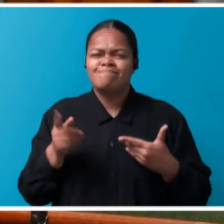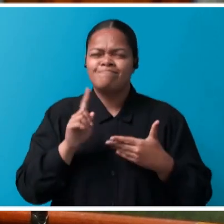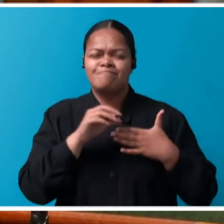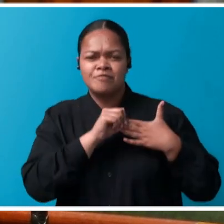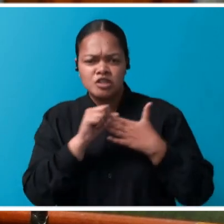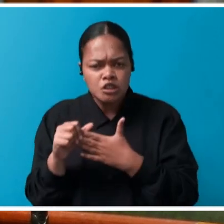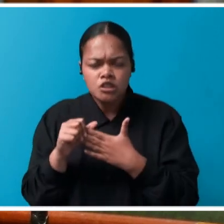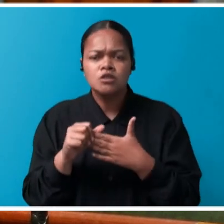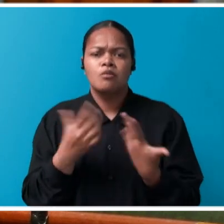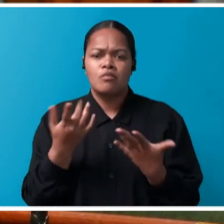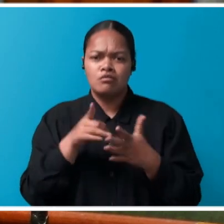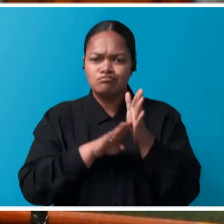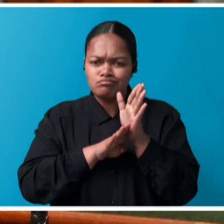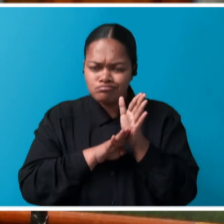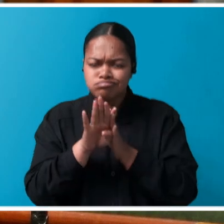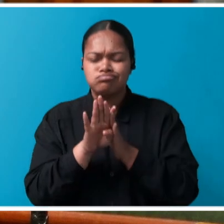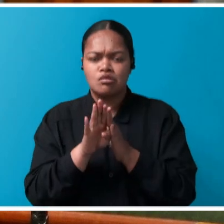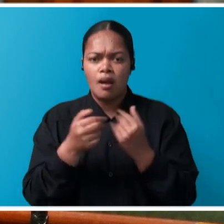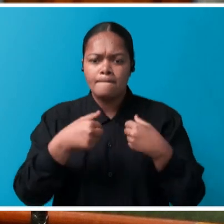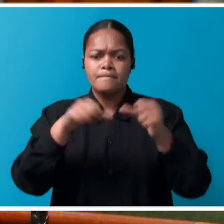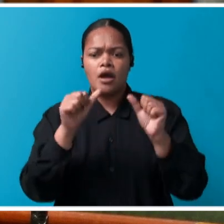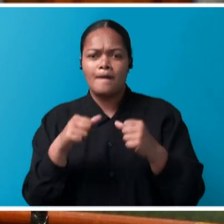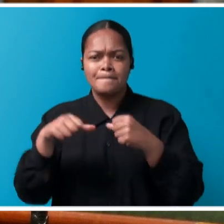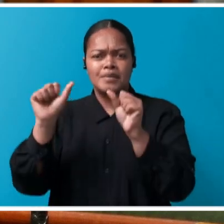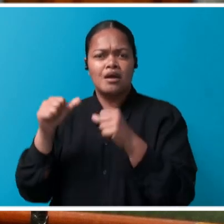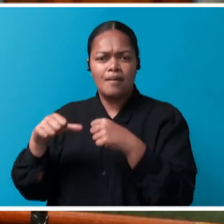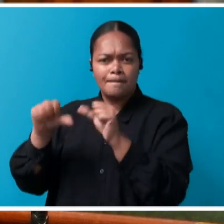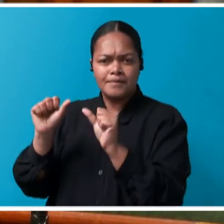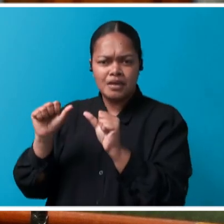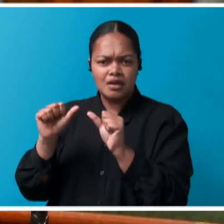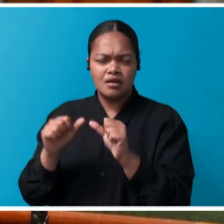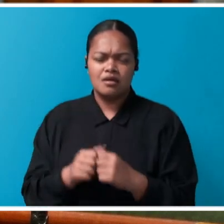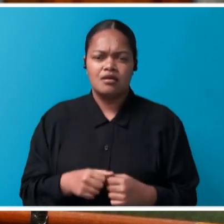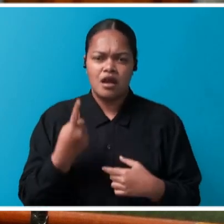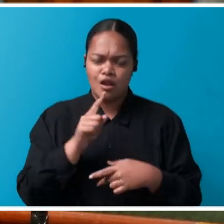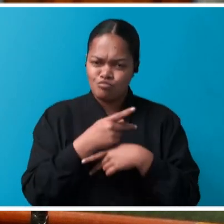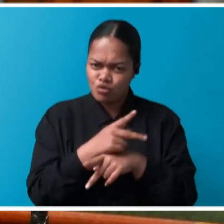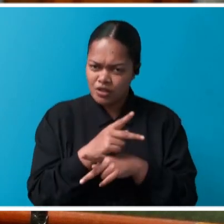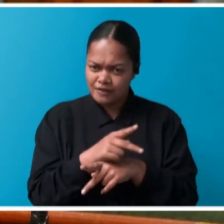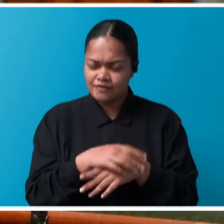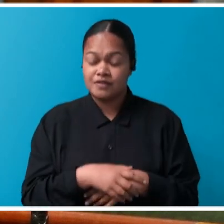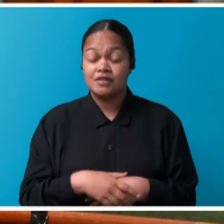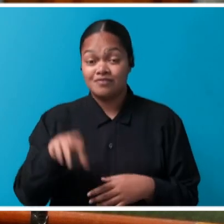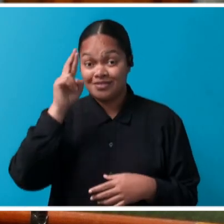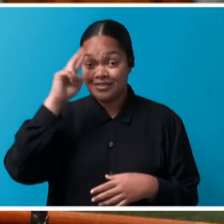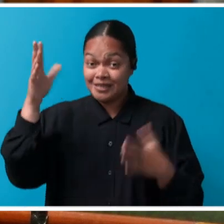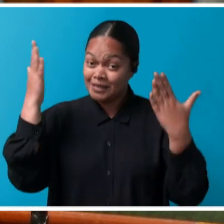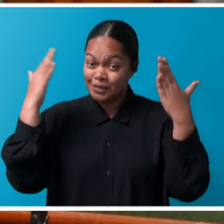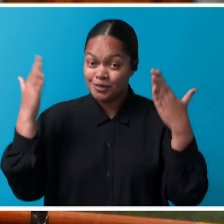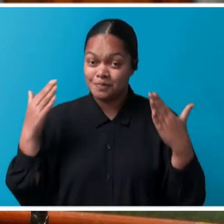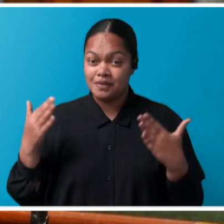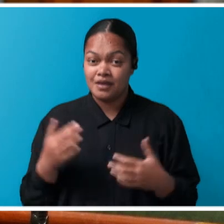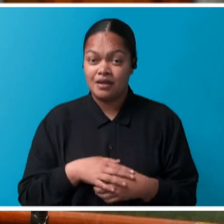been accelerated progress that champions innovations and productivity. Mr. Speaker, sir,